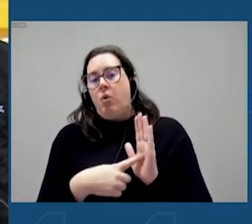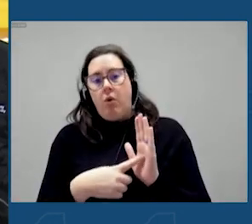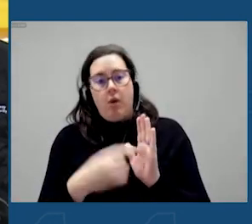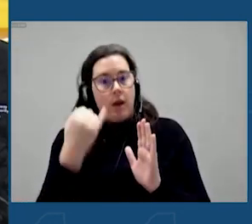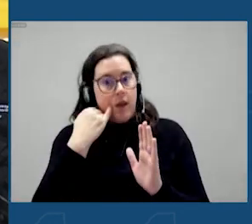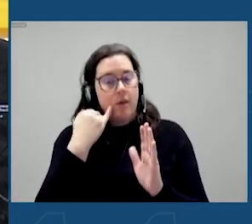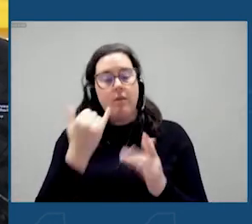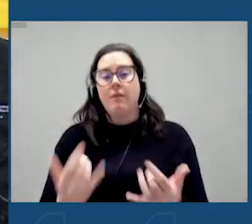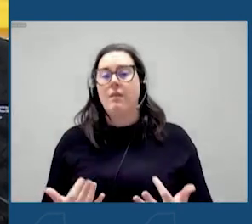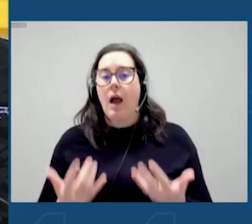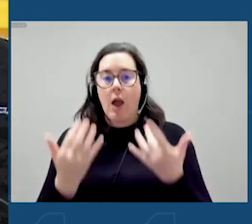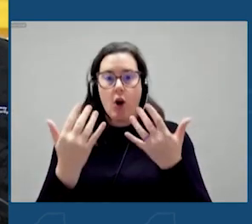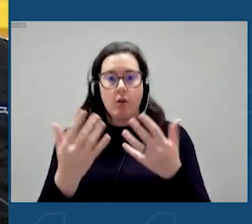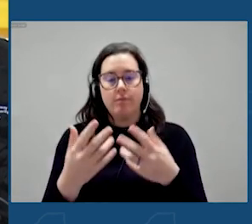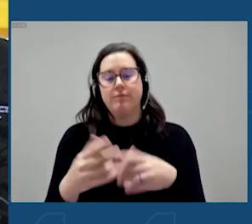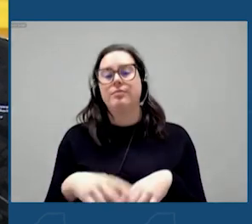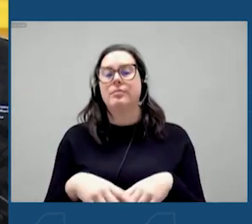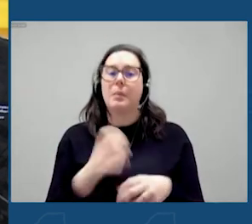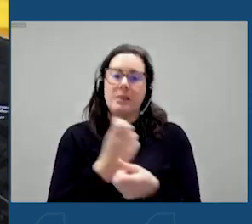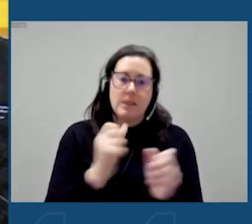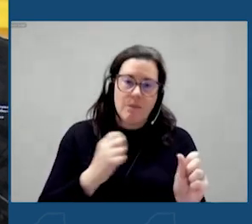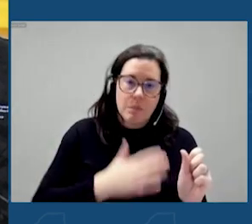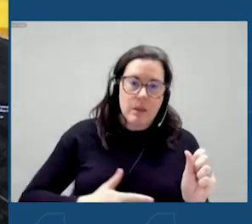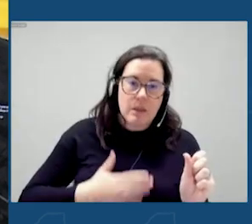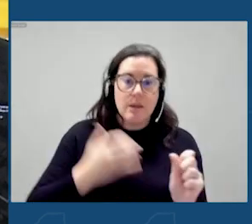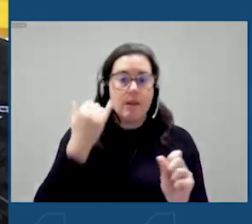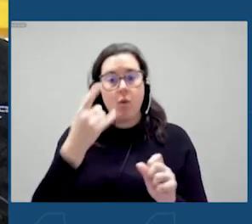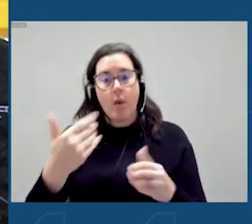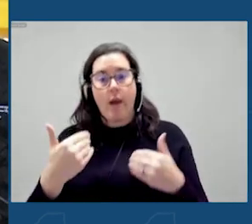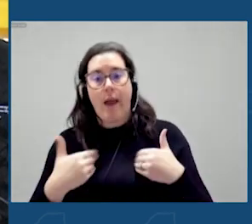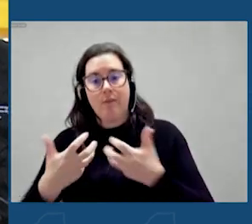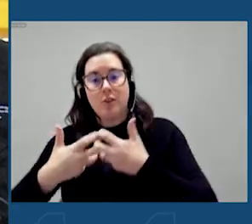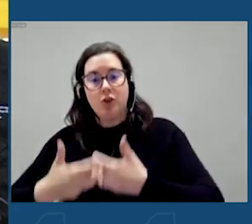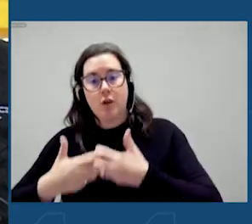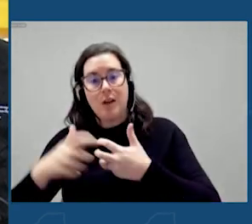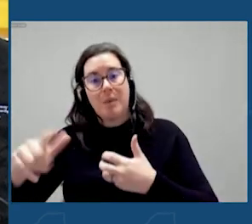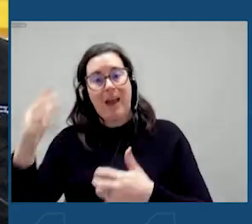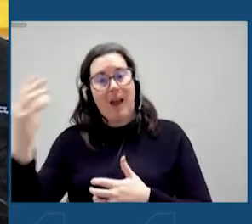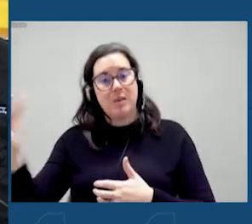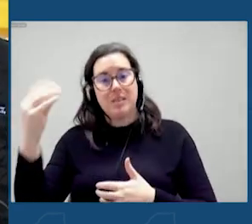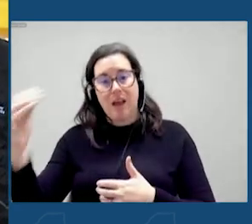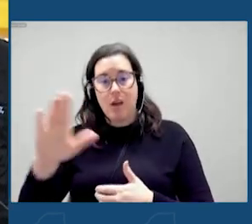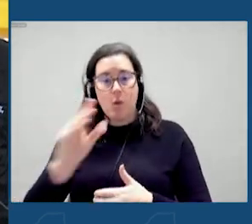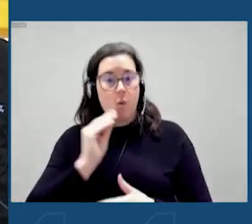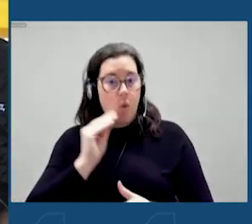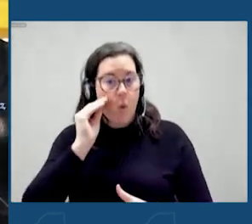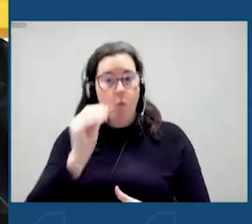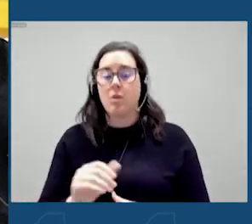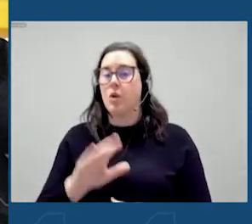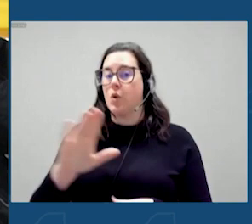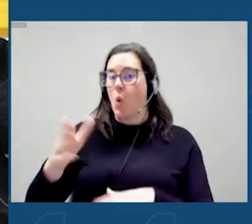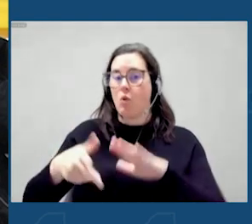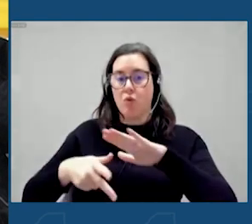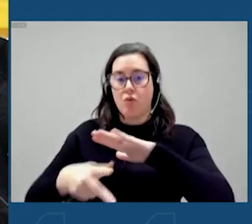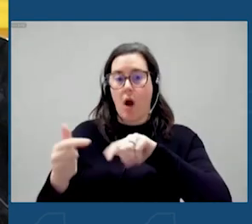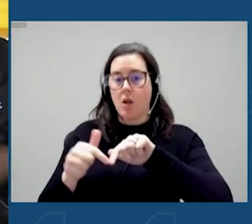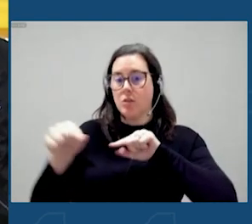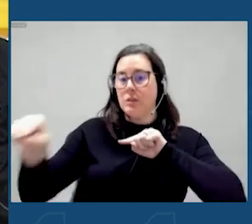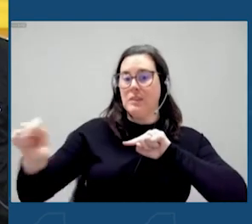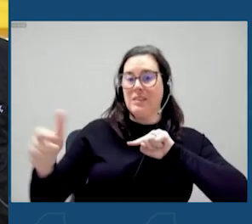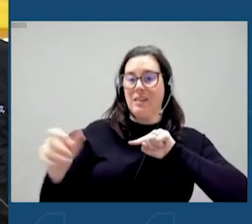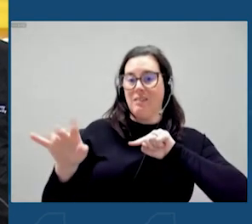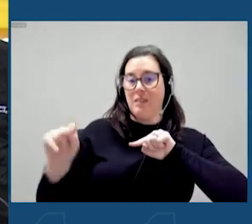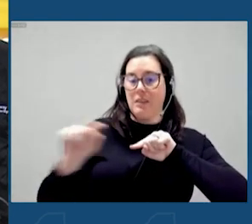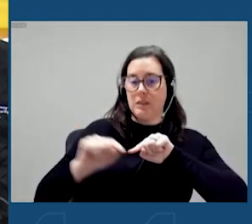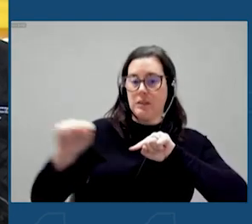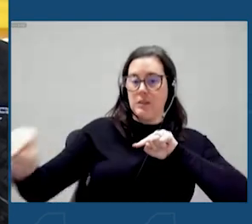fireplace, do that safely. If you have a generator, that generator needs to be outside of your home, outside of your garage, at least 10 feet. We don't want